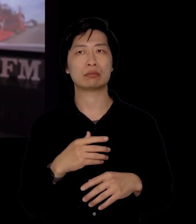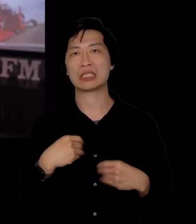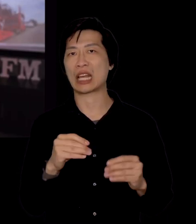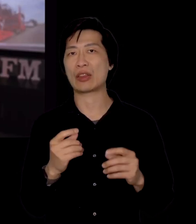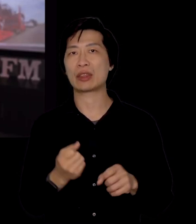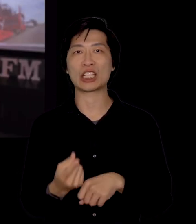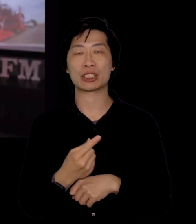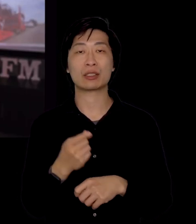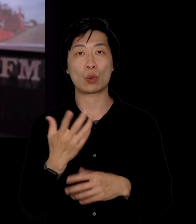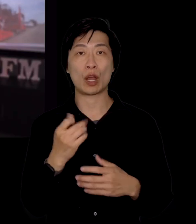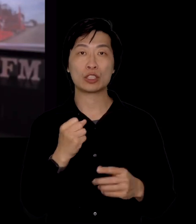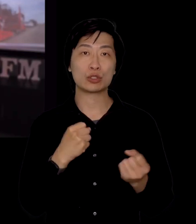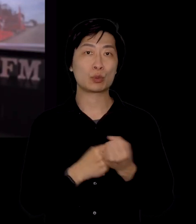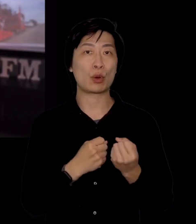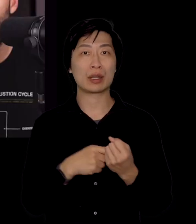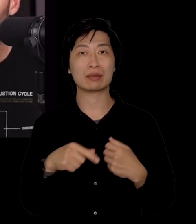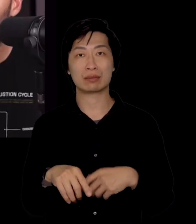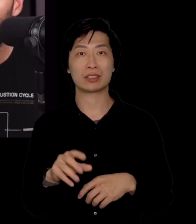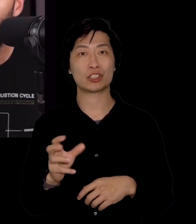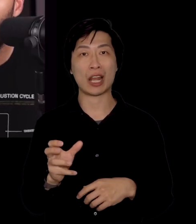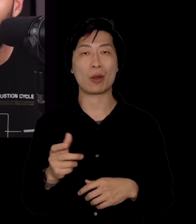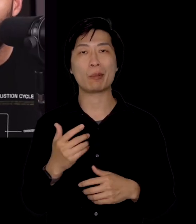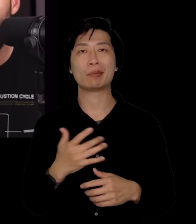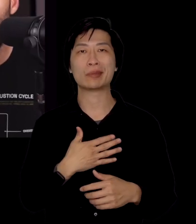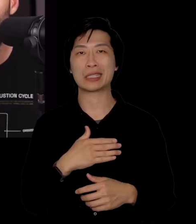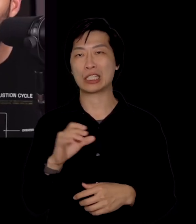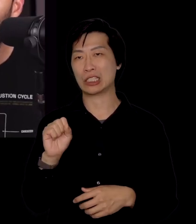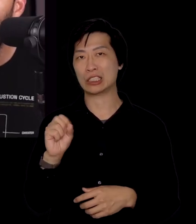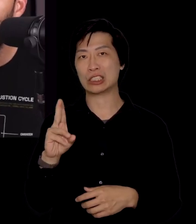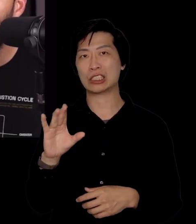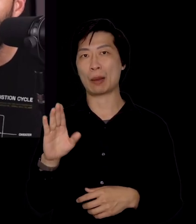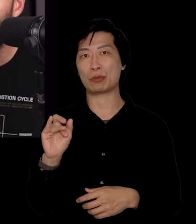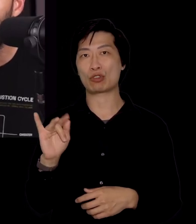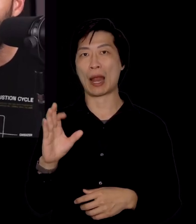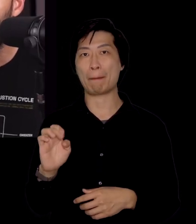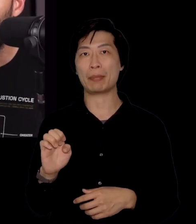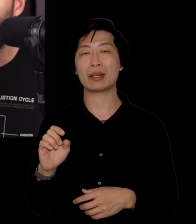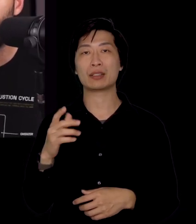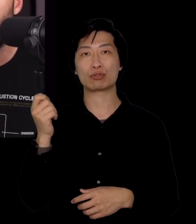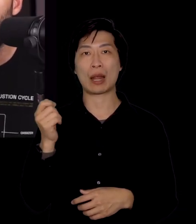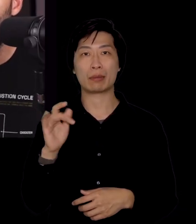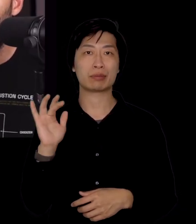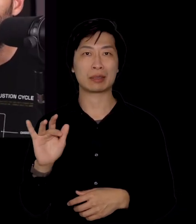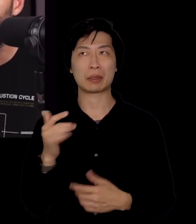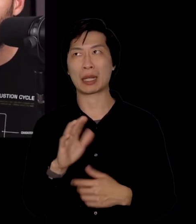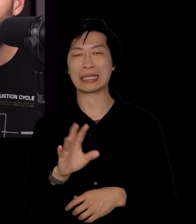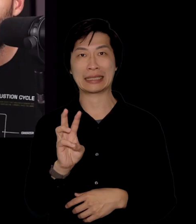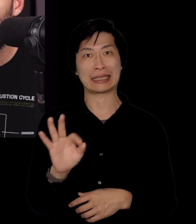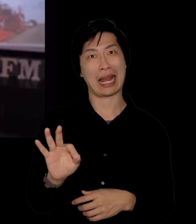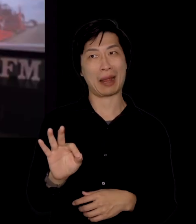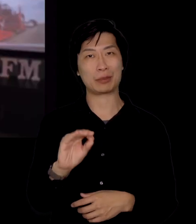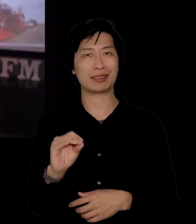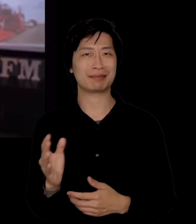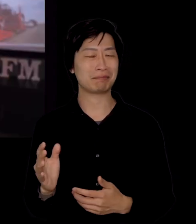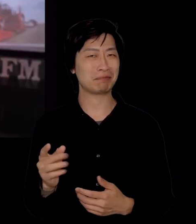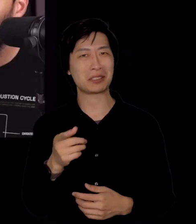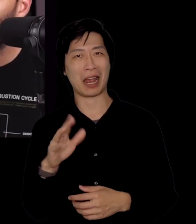this year, and how many they'll sell next year. If you'd like to support the channel, super easy, just click subscribe for me. About